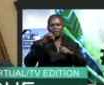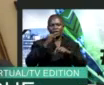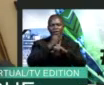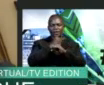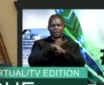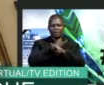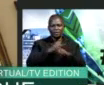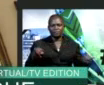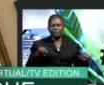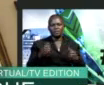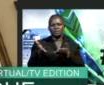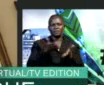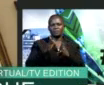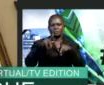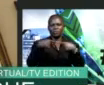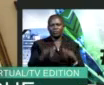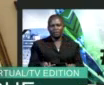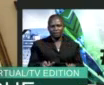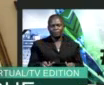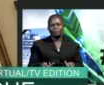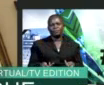ISOP, the independent service provider.